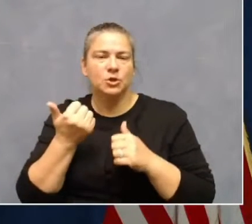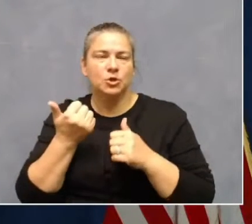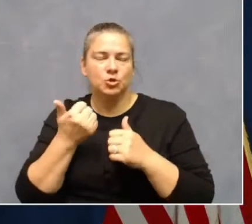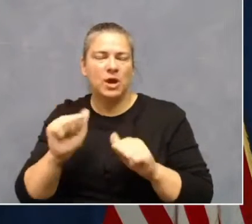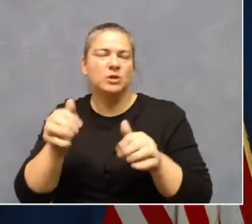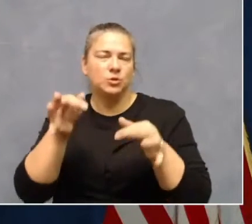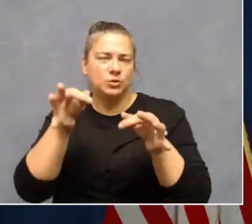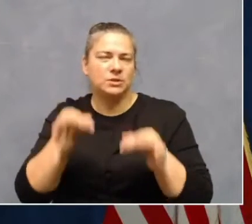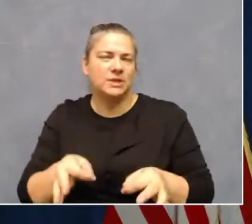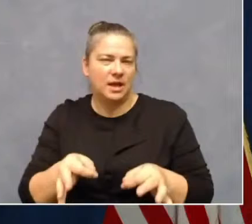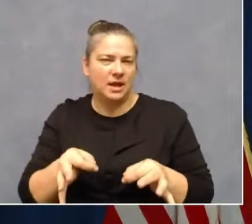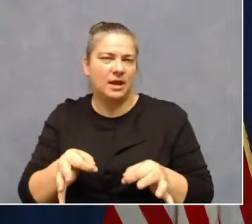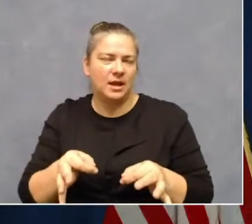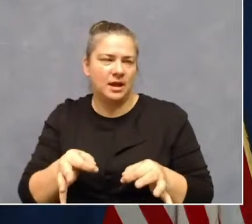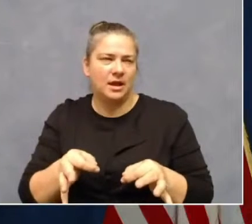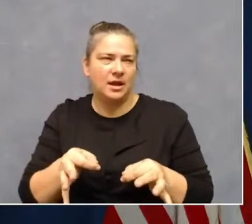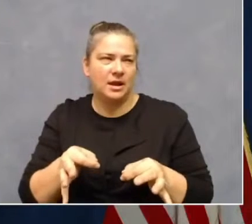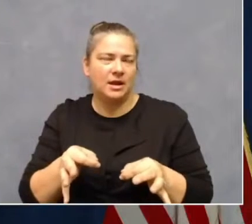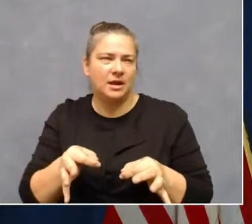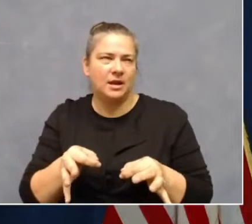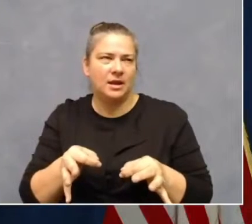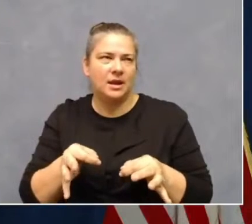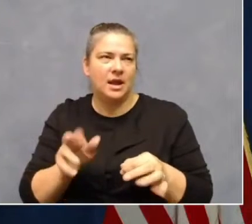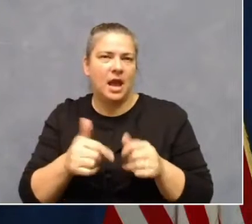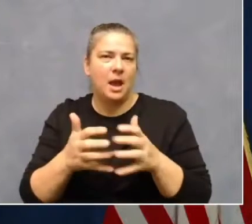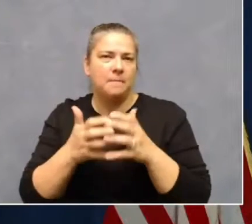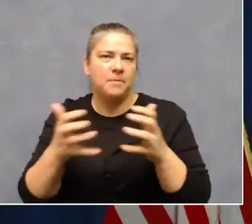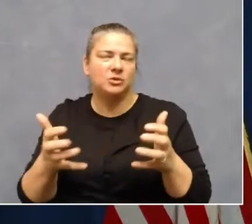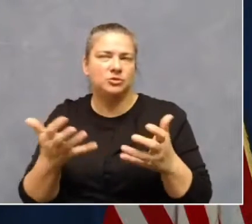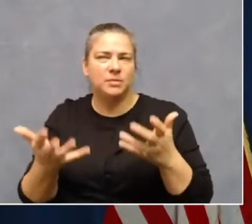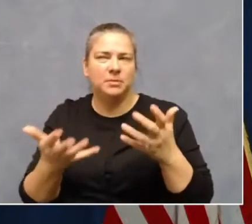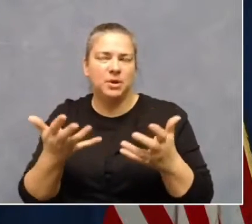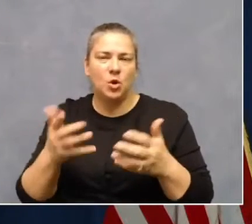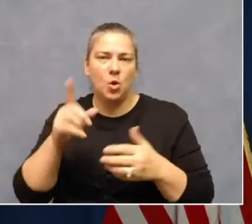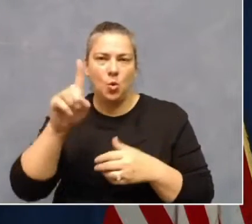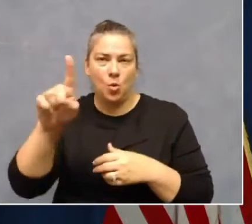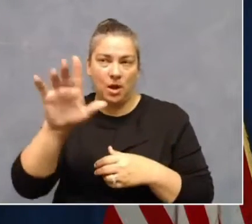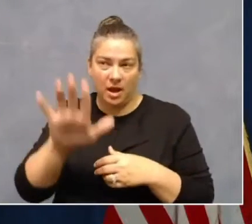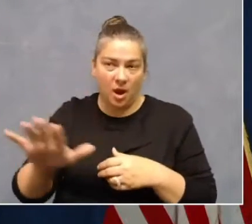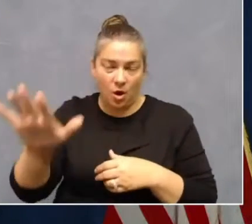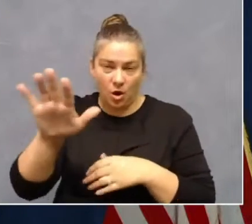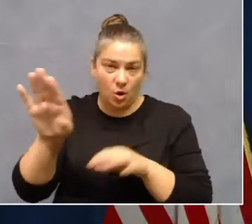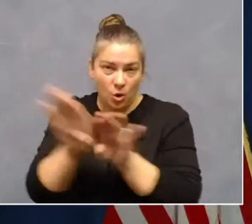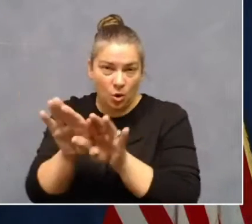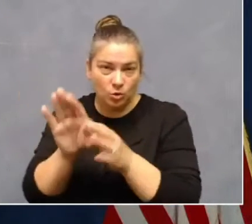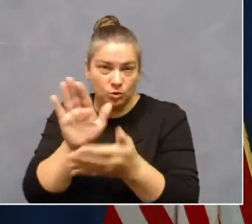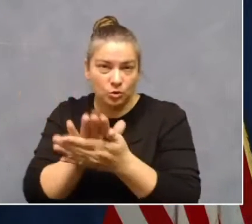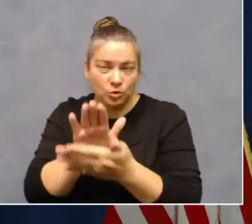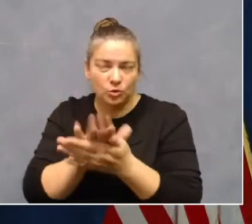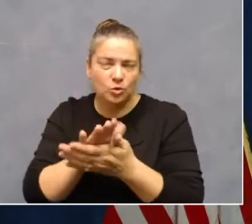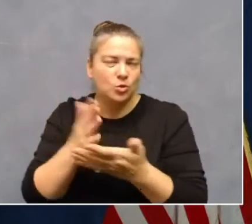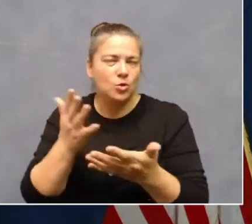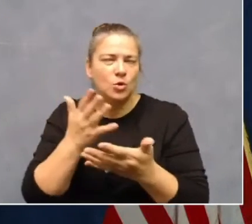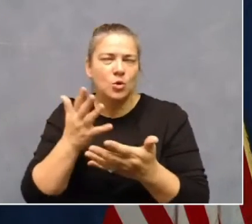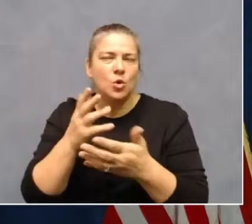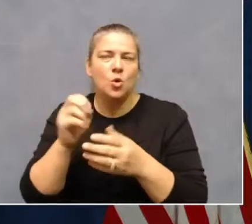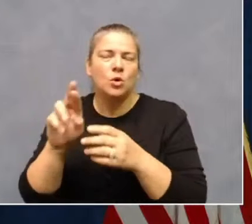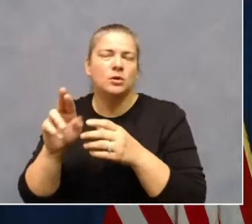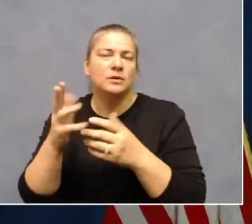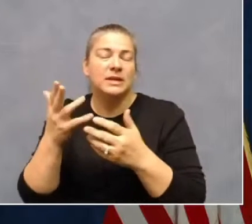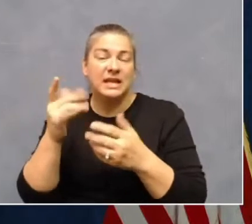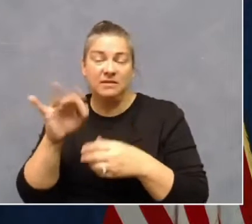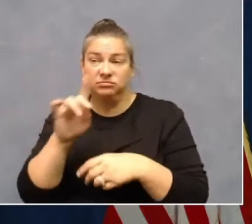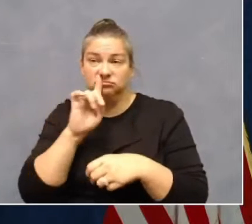of how much of that may be in one specific area. But if it's determined that this is truly